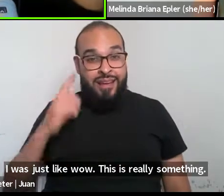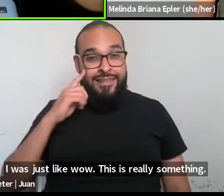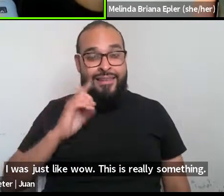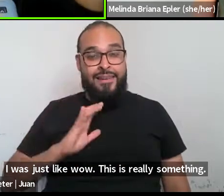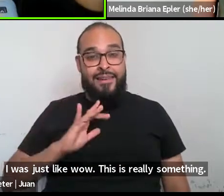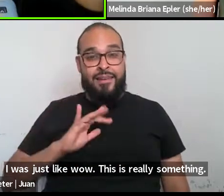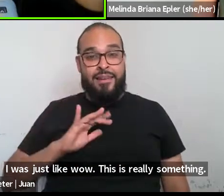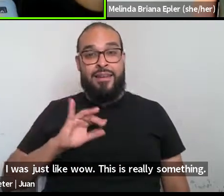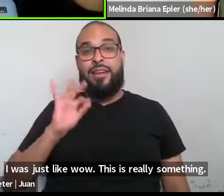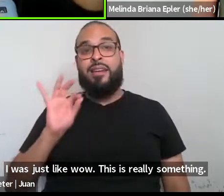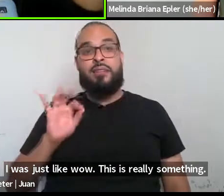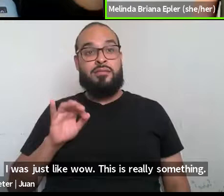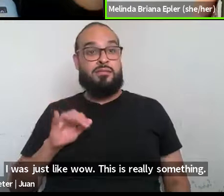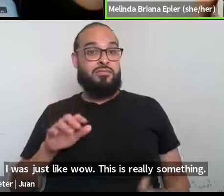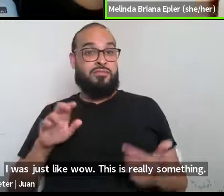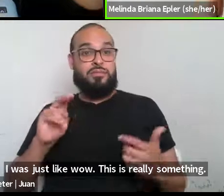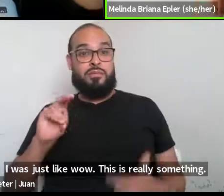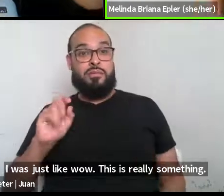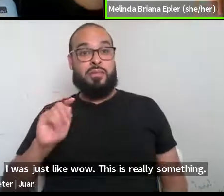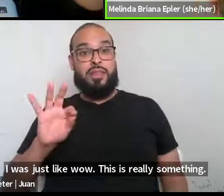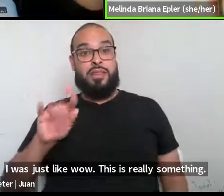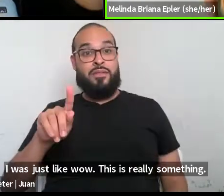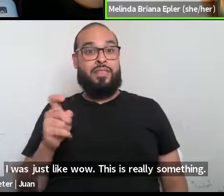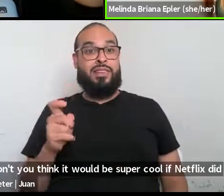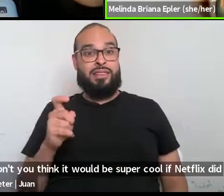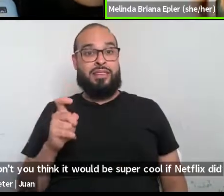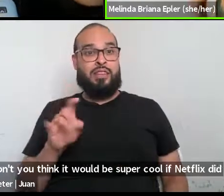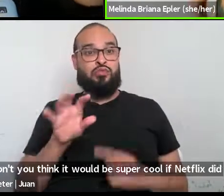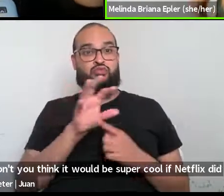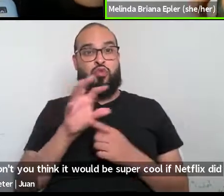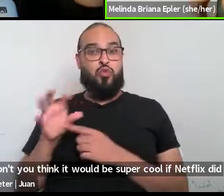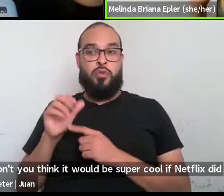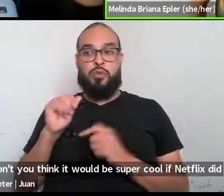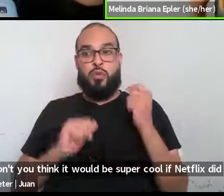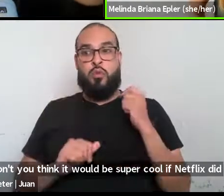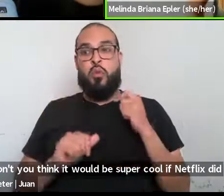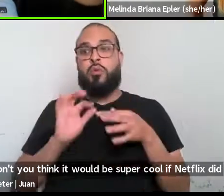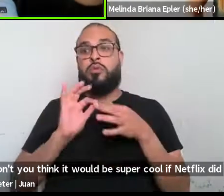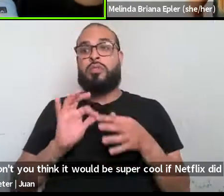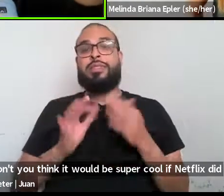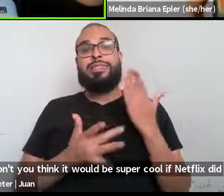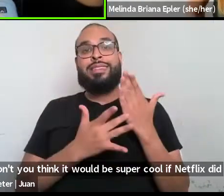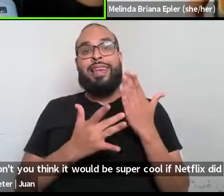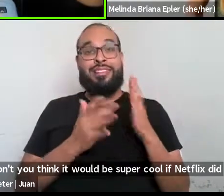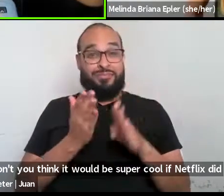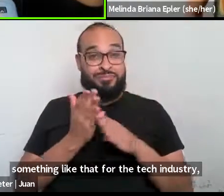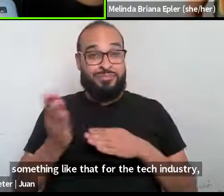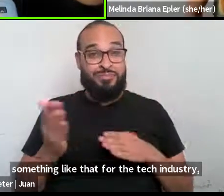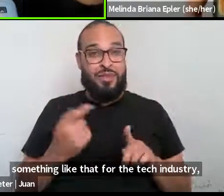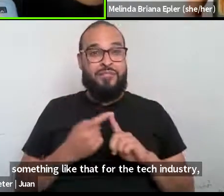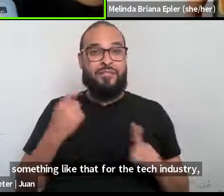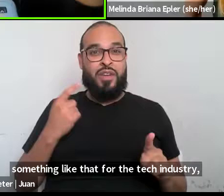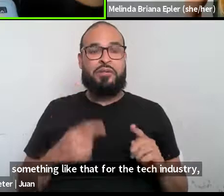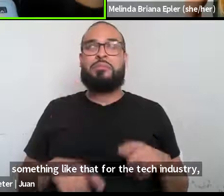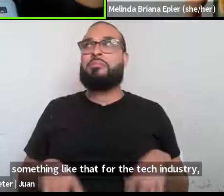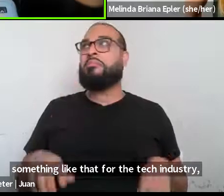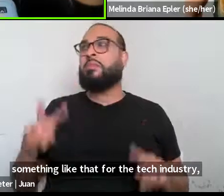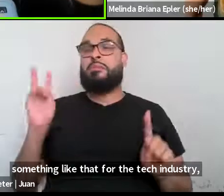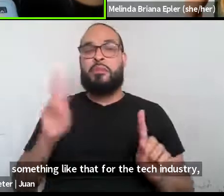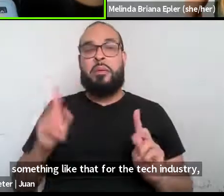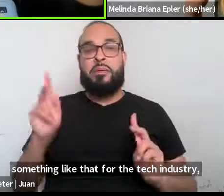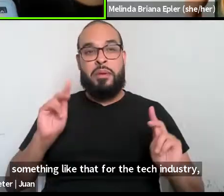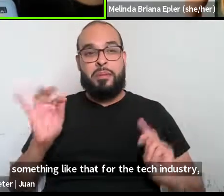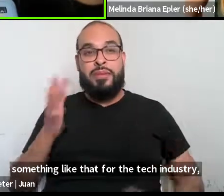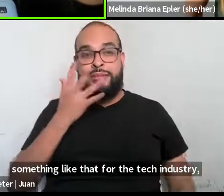for the tech industry? Mhm. Terms of a special from the Yeah. perspective of people of color and women and people